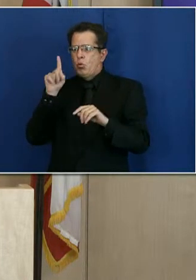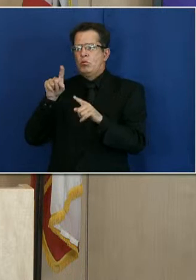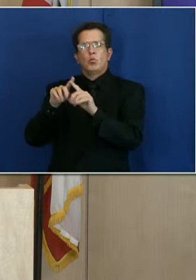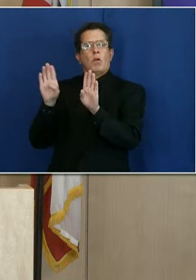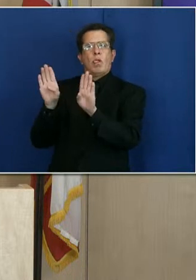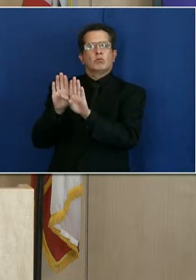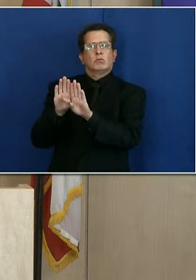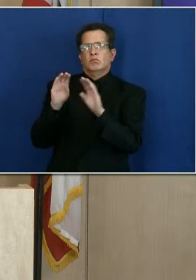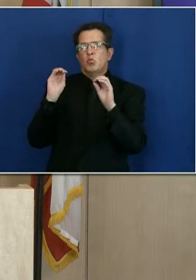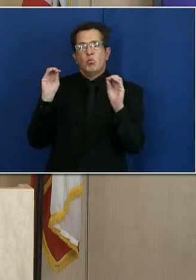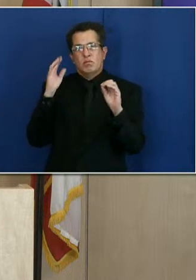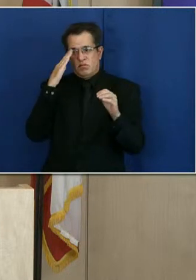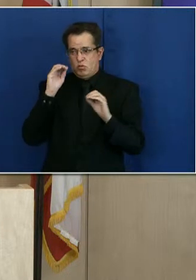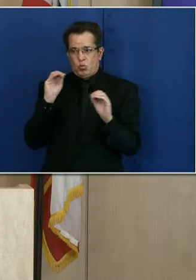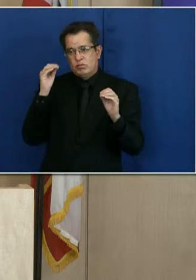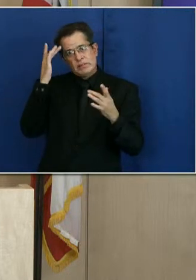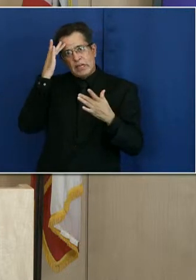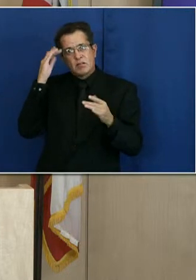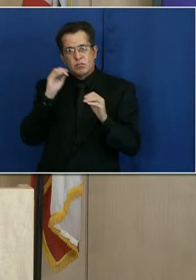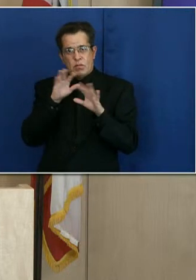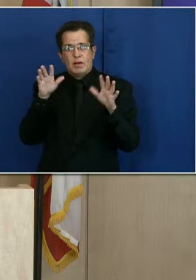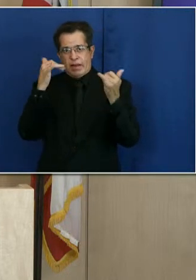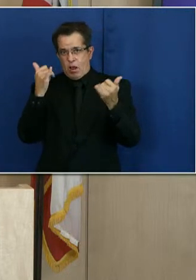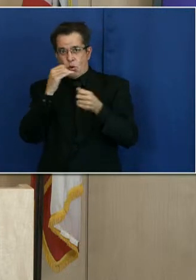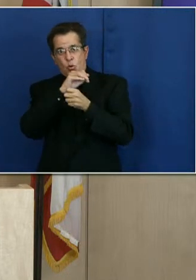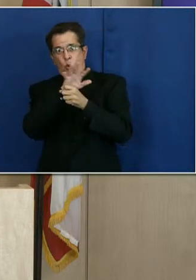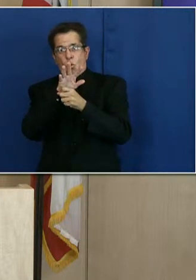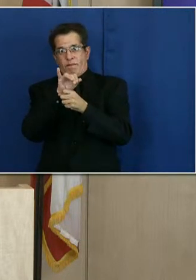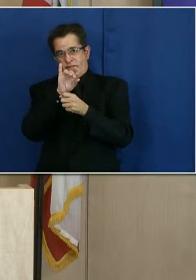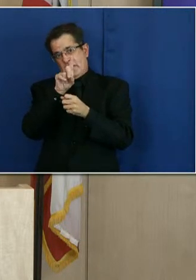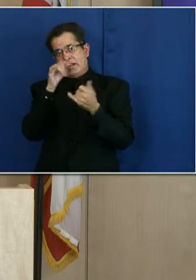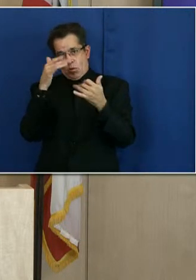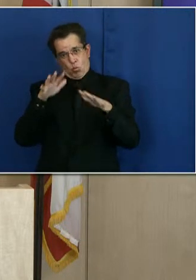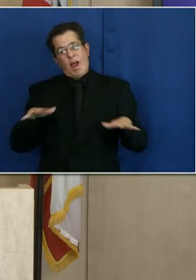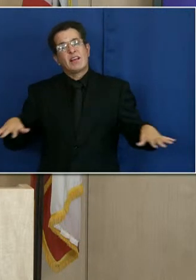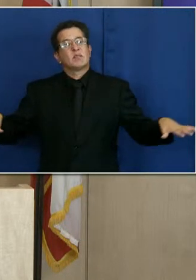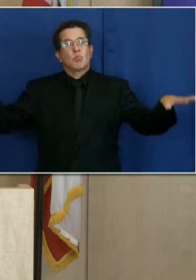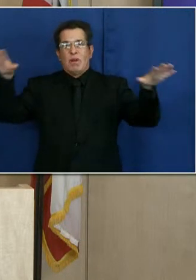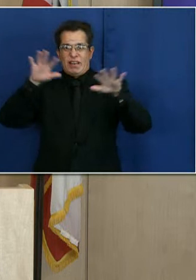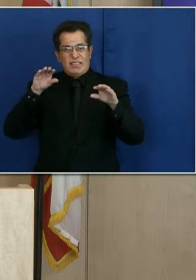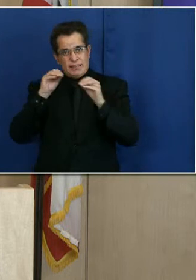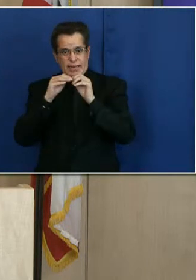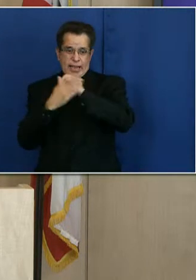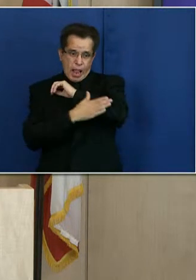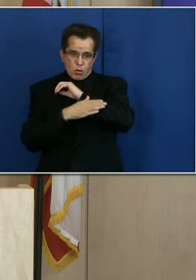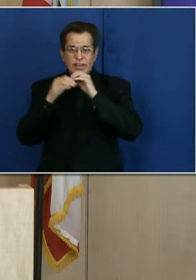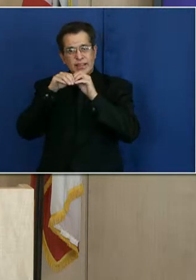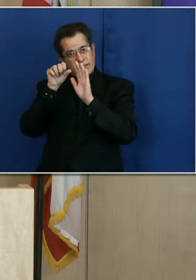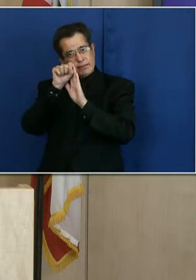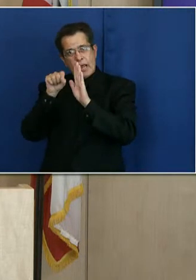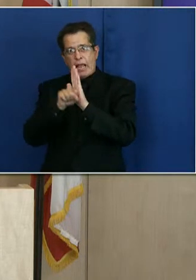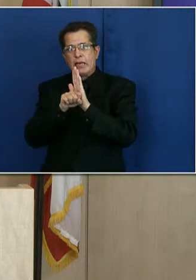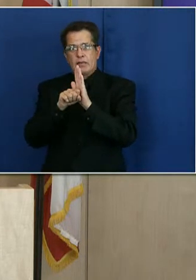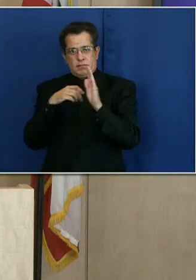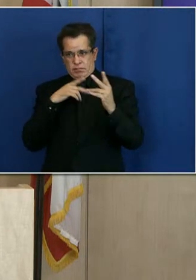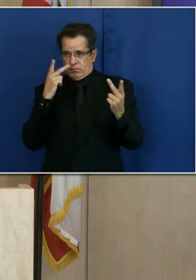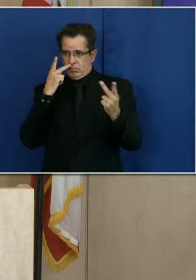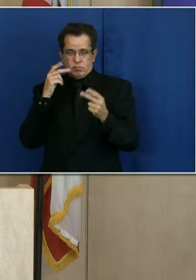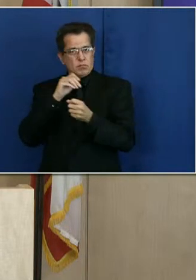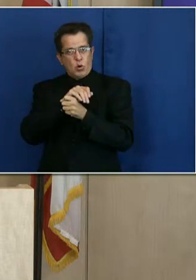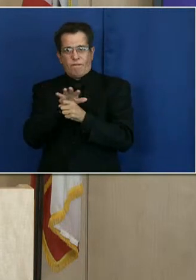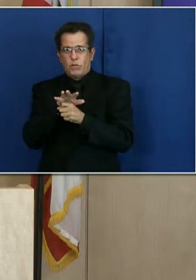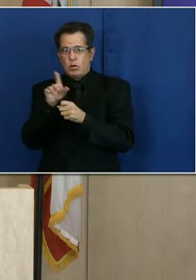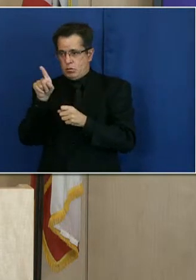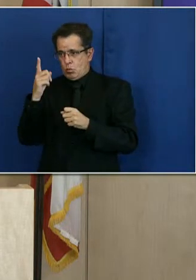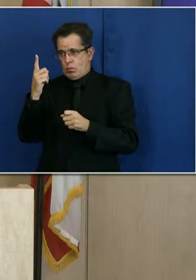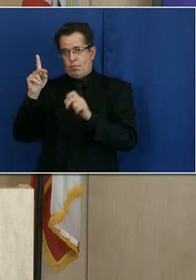result. COVID-19 is widespread throughout the county, throughout the state. Single individuals